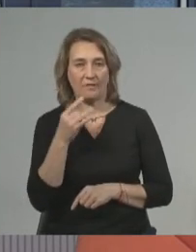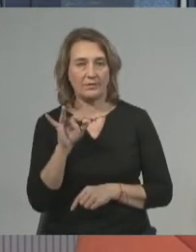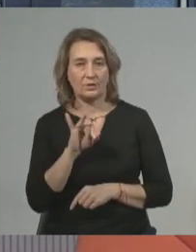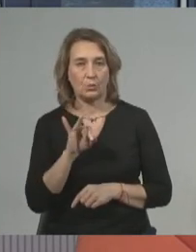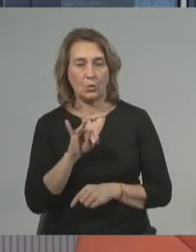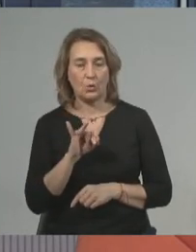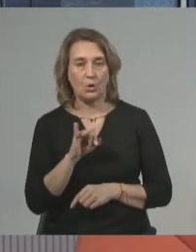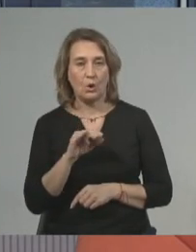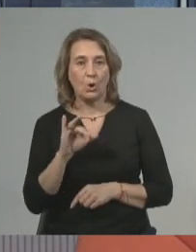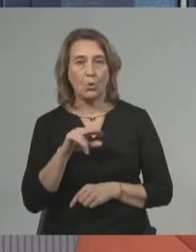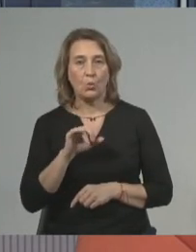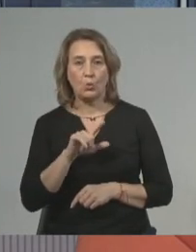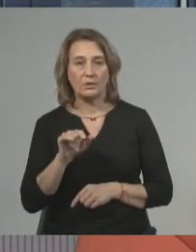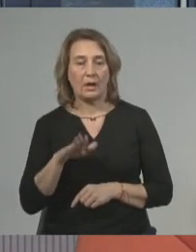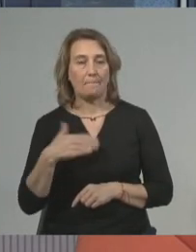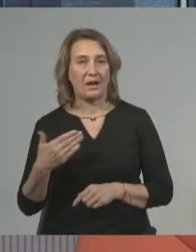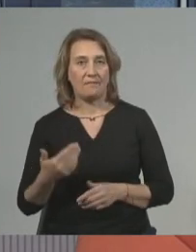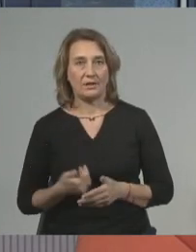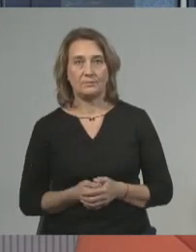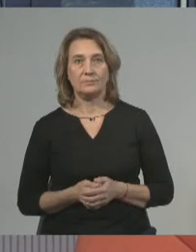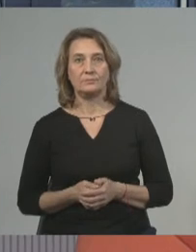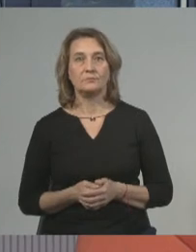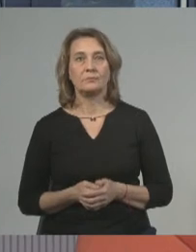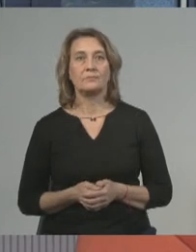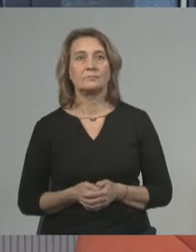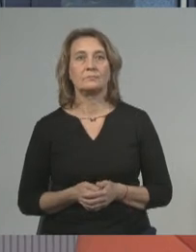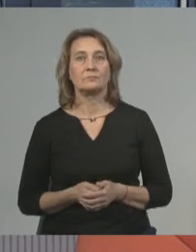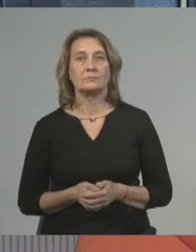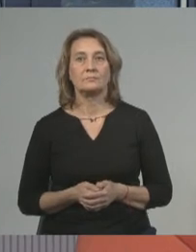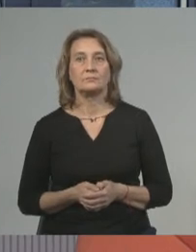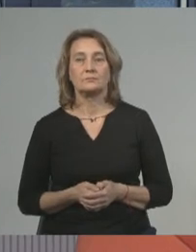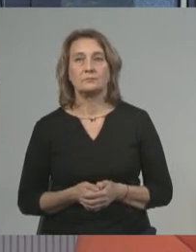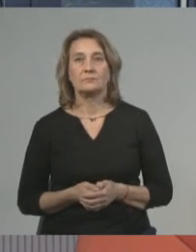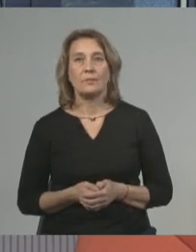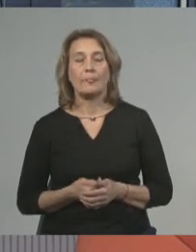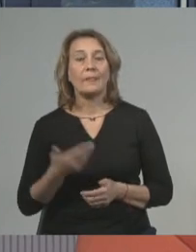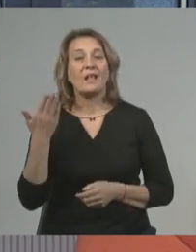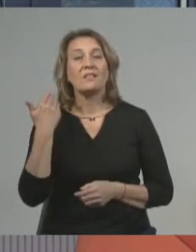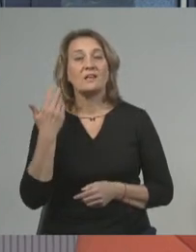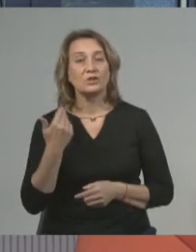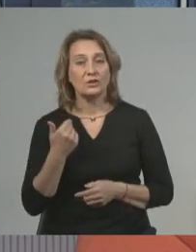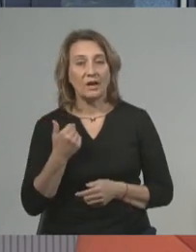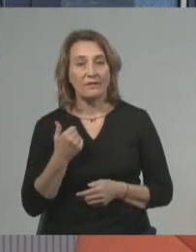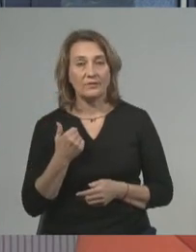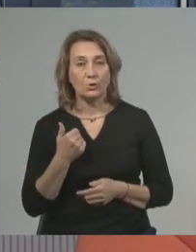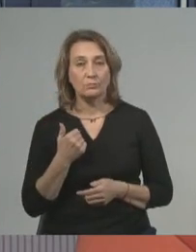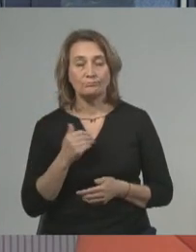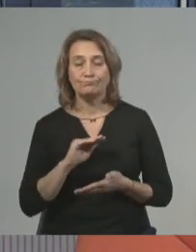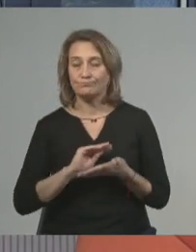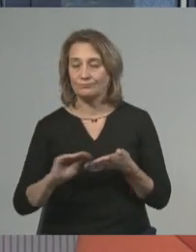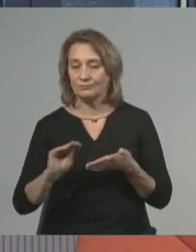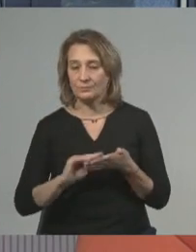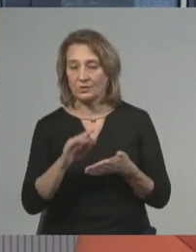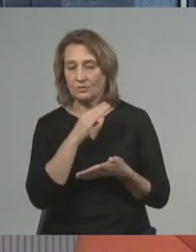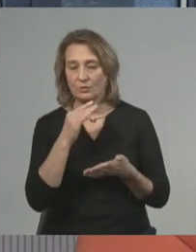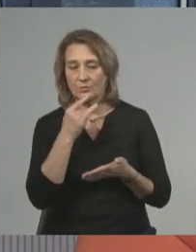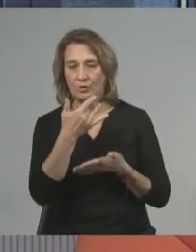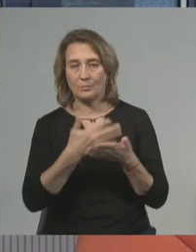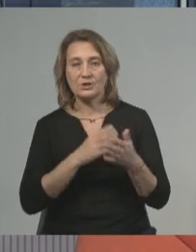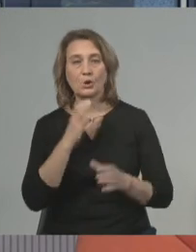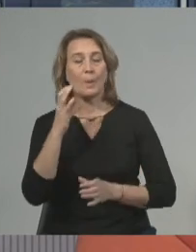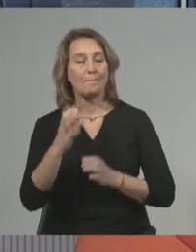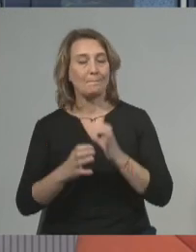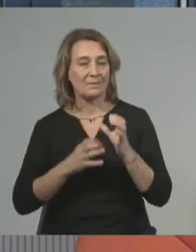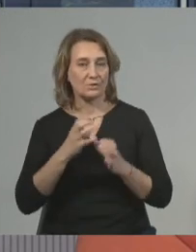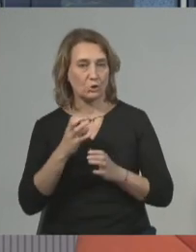several large articles about it or there's coverage in international media then then there has to people